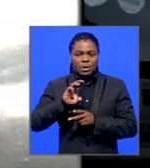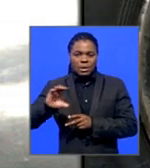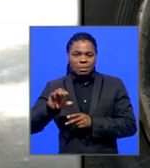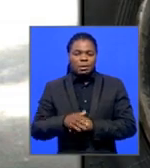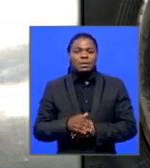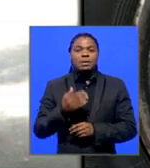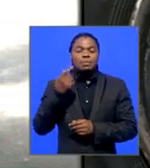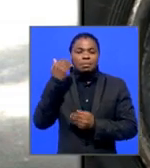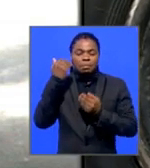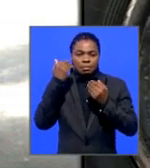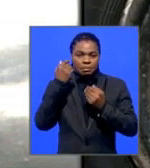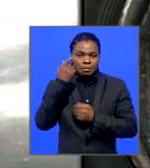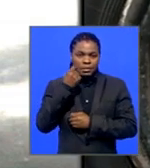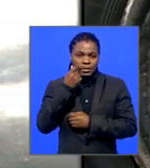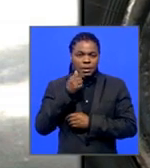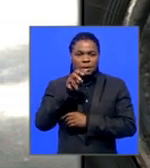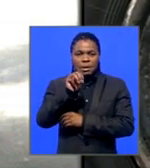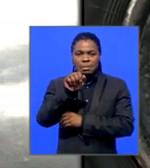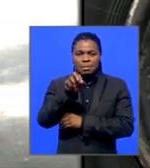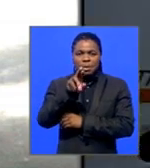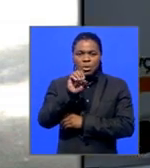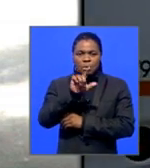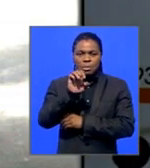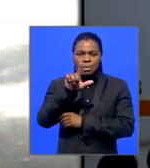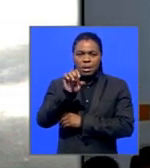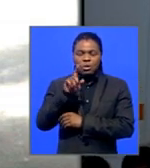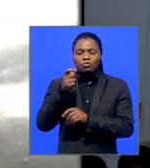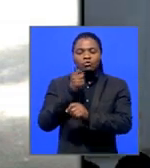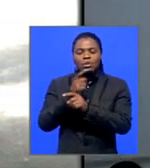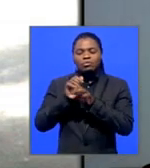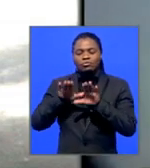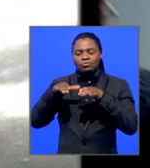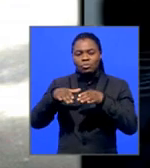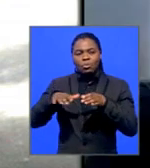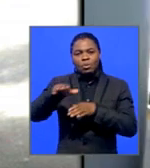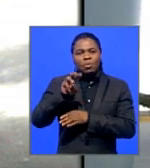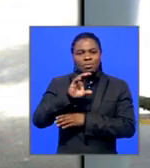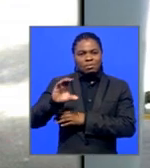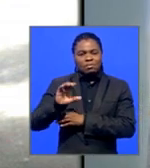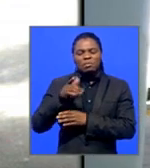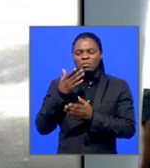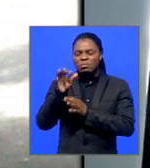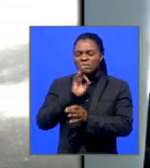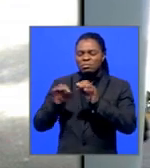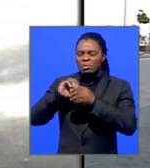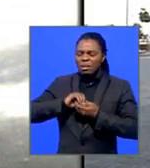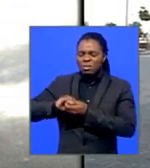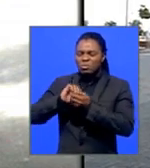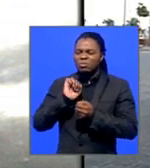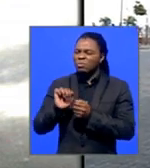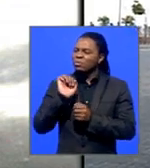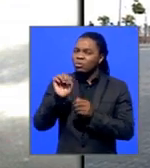Marobele of the Cape Amalgamated Taxi Association, one of the biggest in the Western Cape, to tell us about his association's